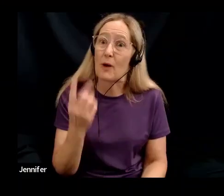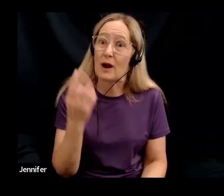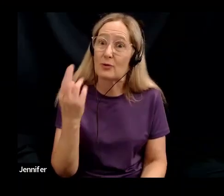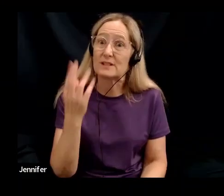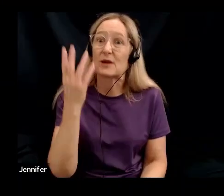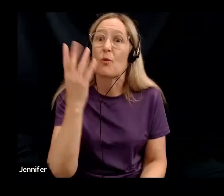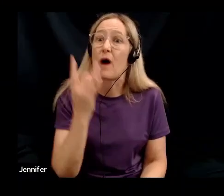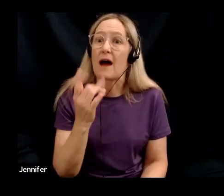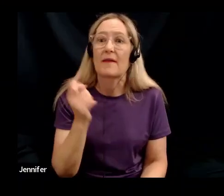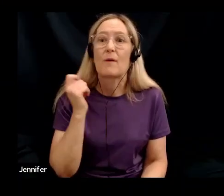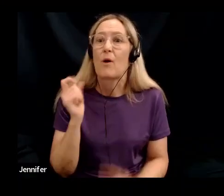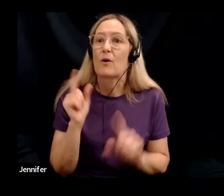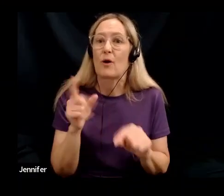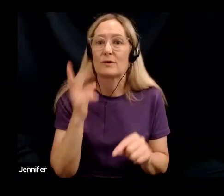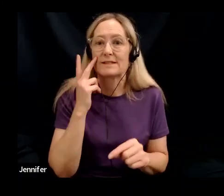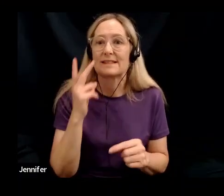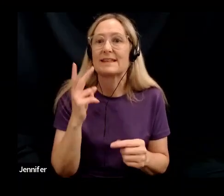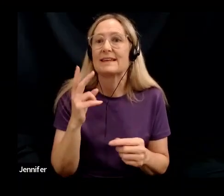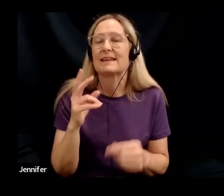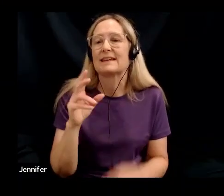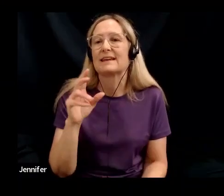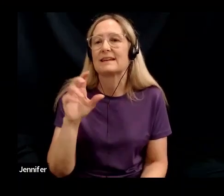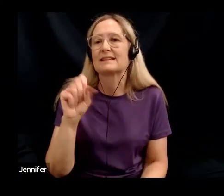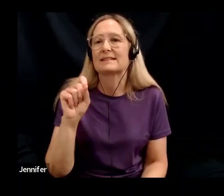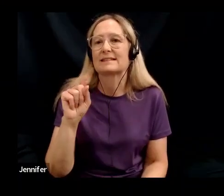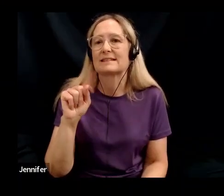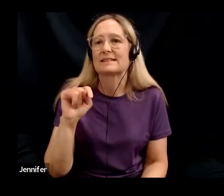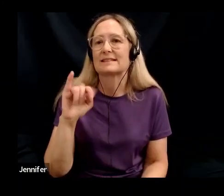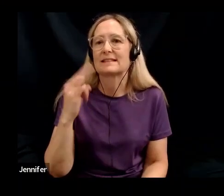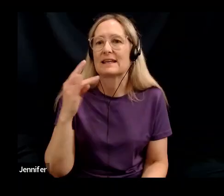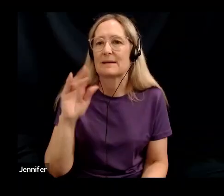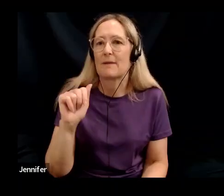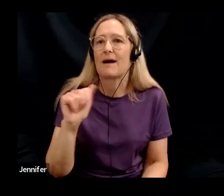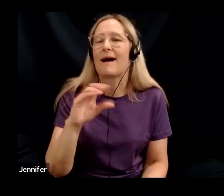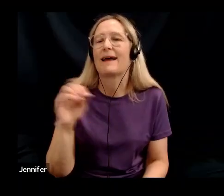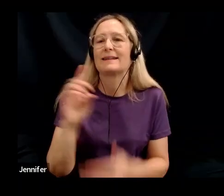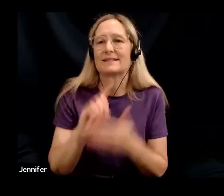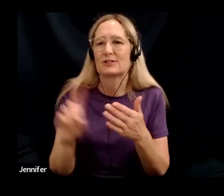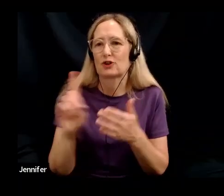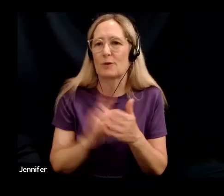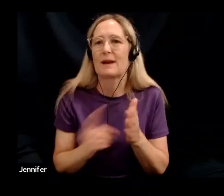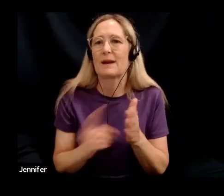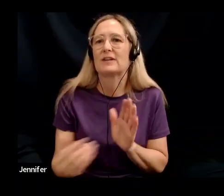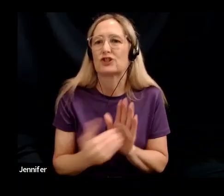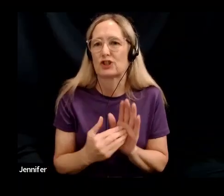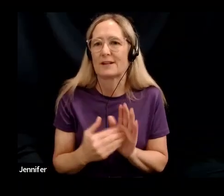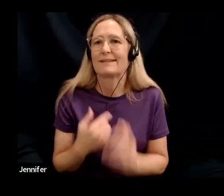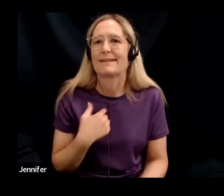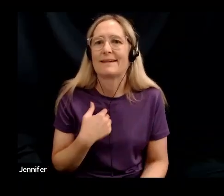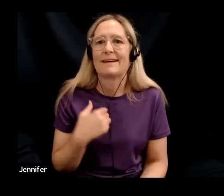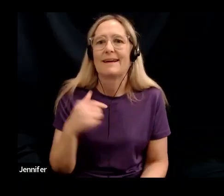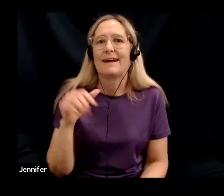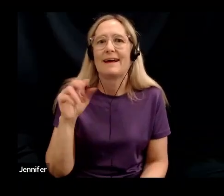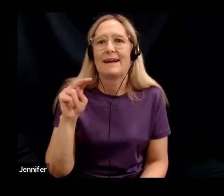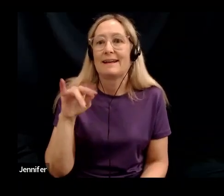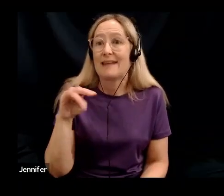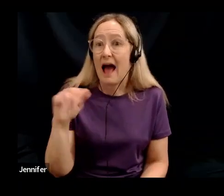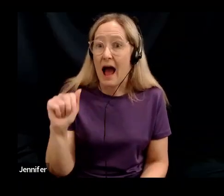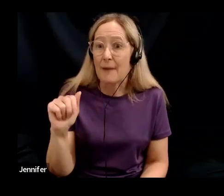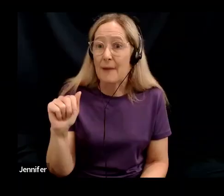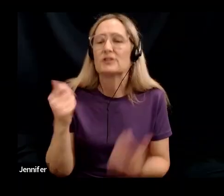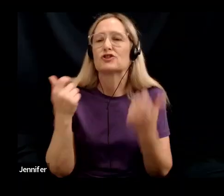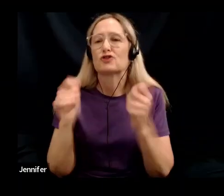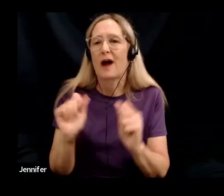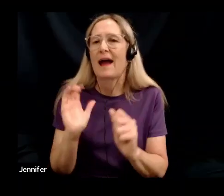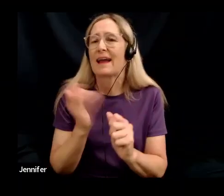why people don't seek help is stigma and discrimination. And that is something that NAMI is doing